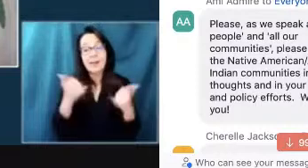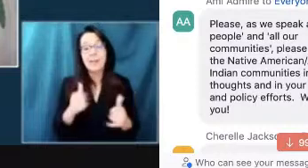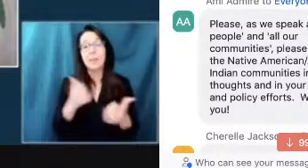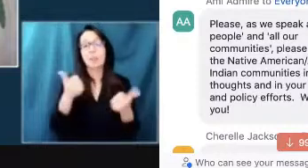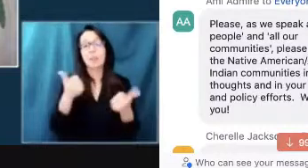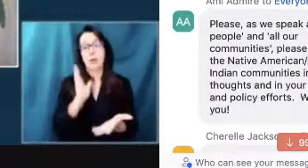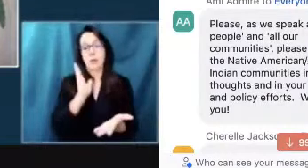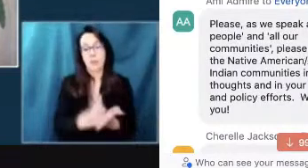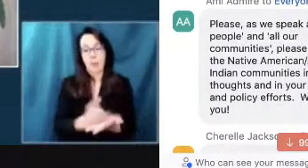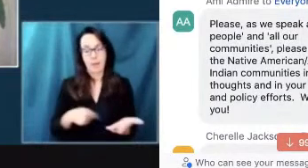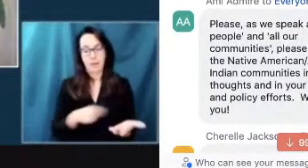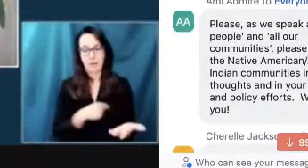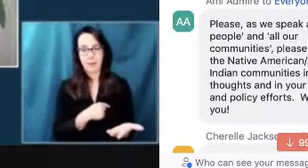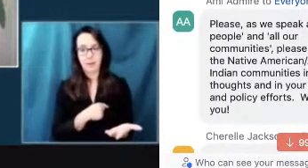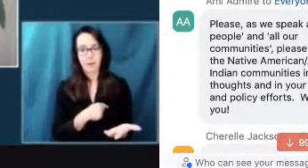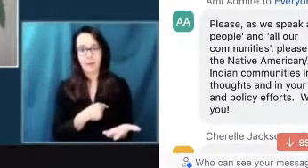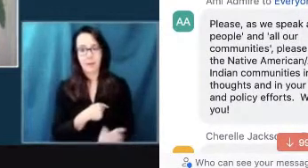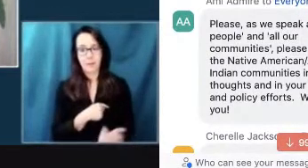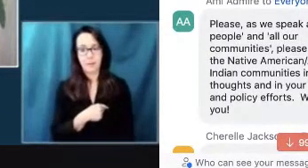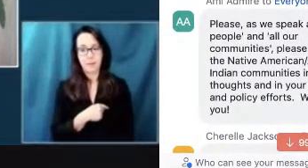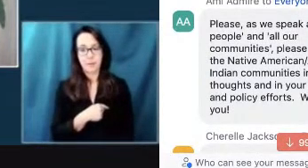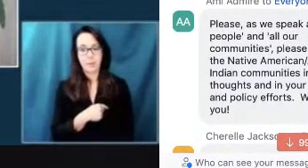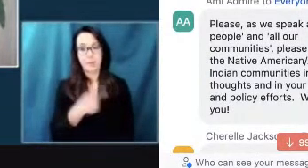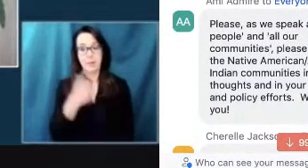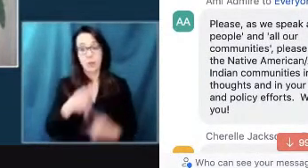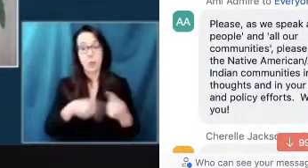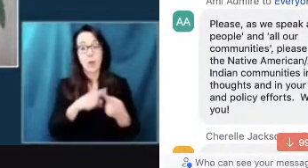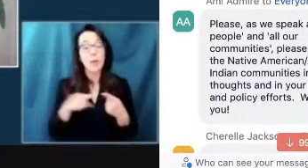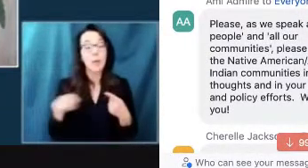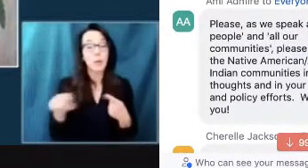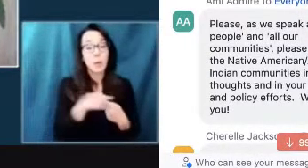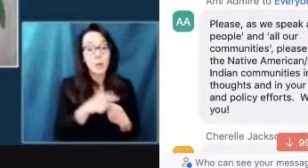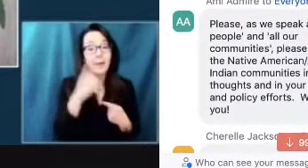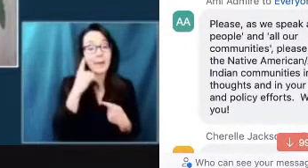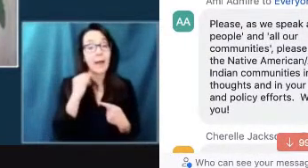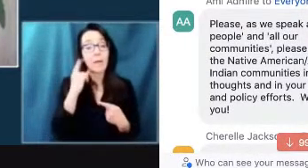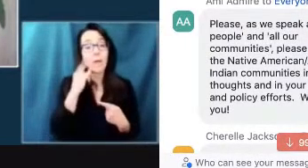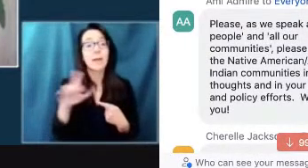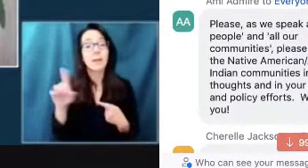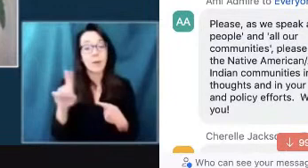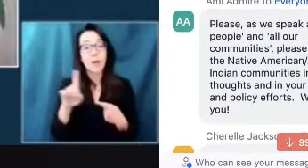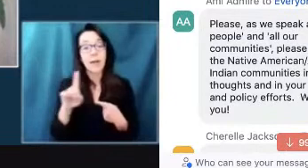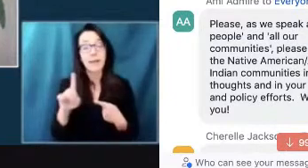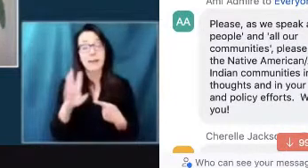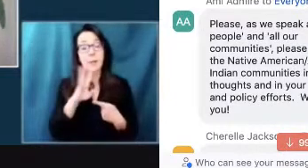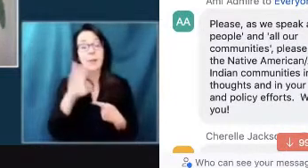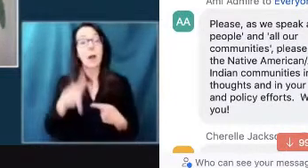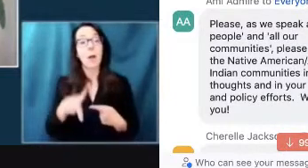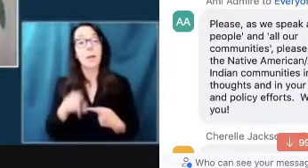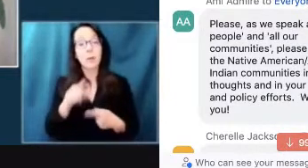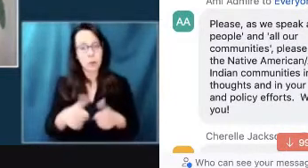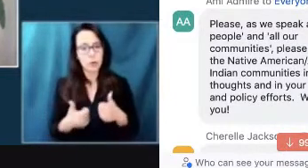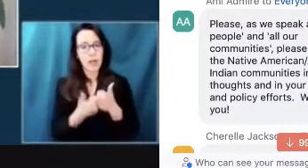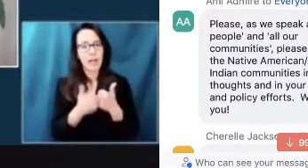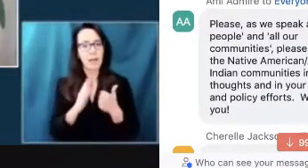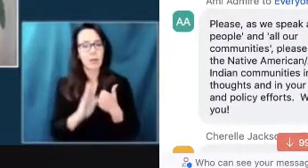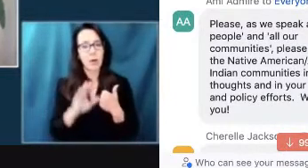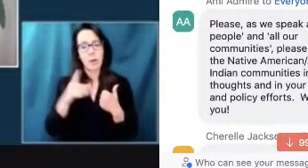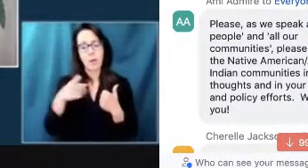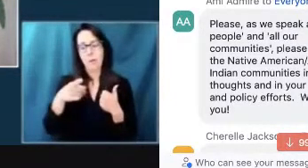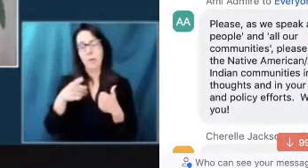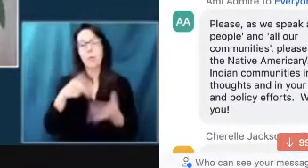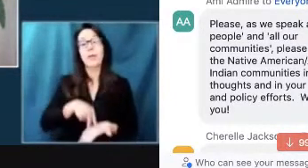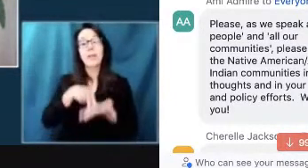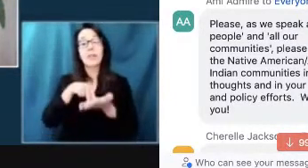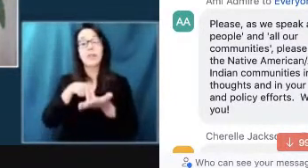us. Because when you, California Democrats, speak up, you challenge your privilege. The privilege that says some